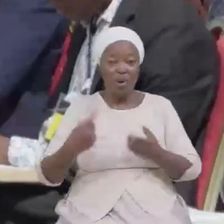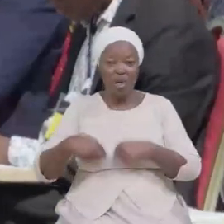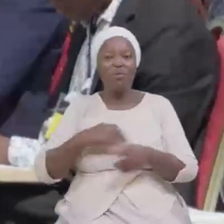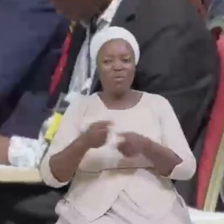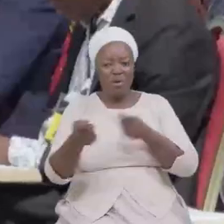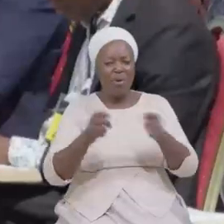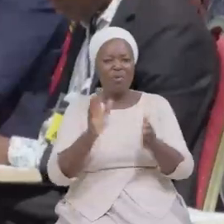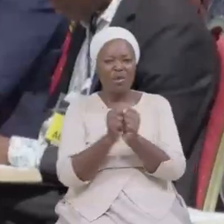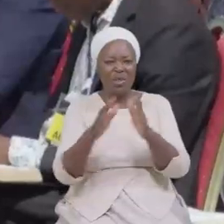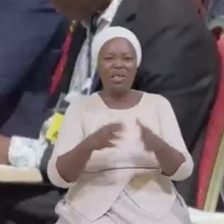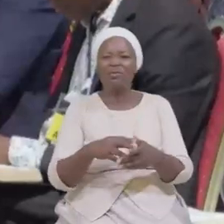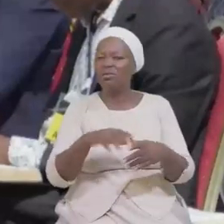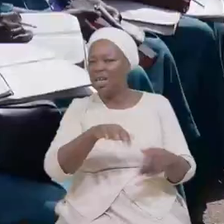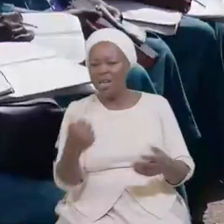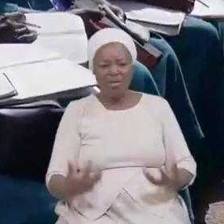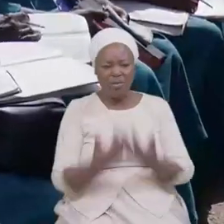life.